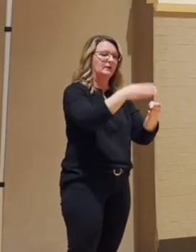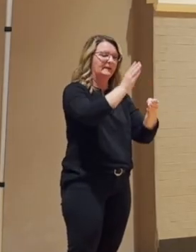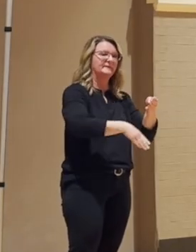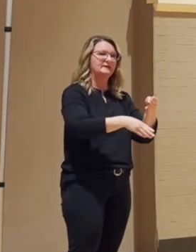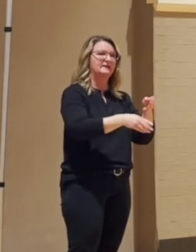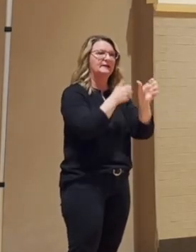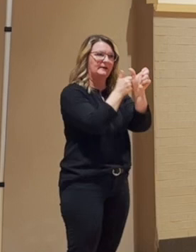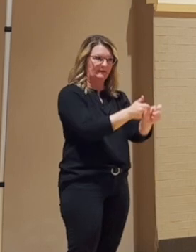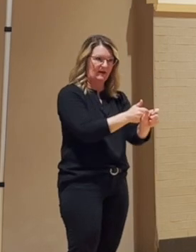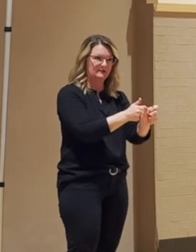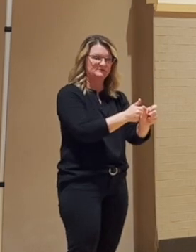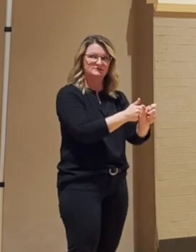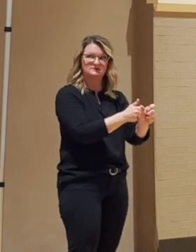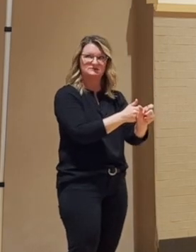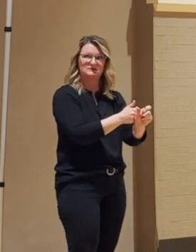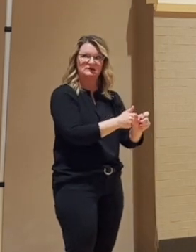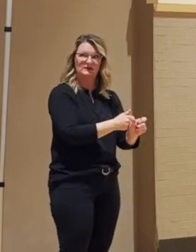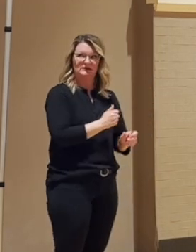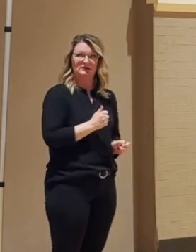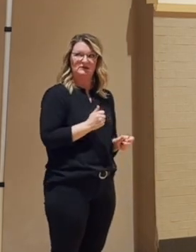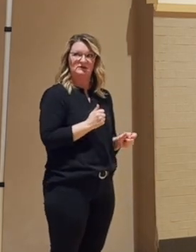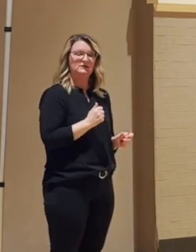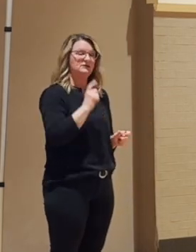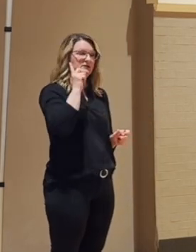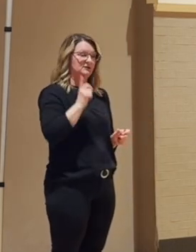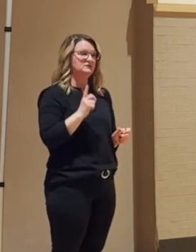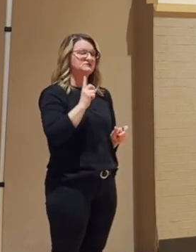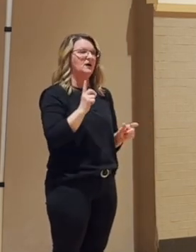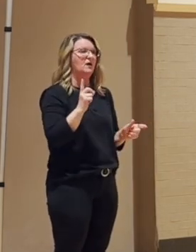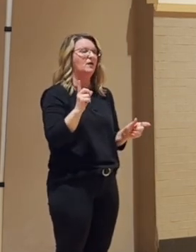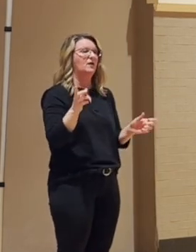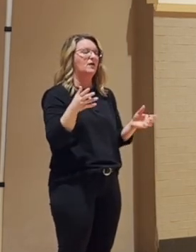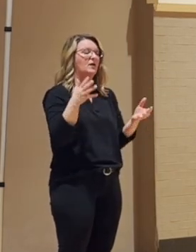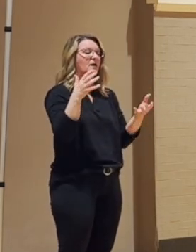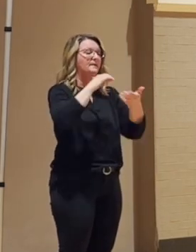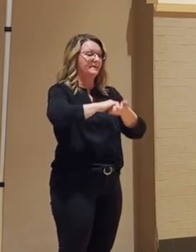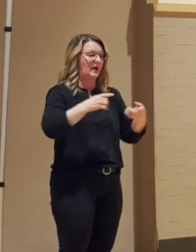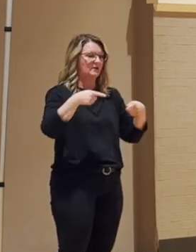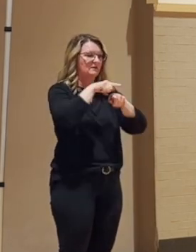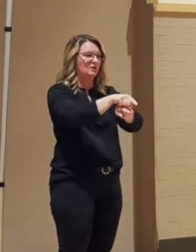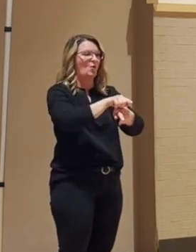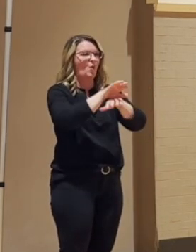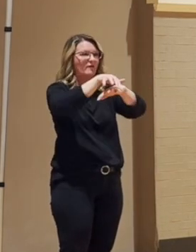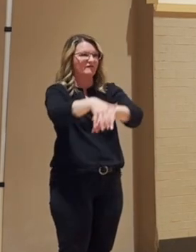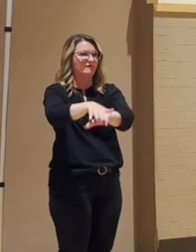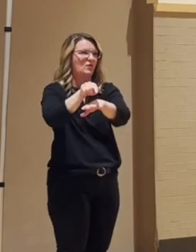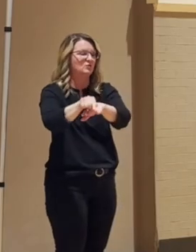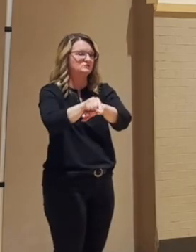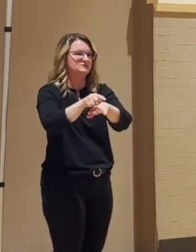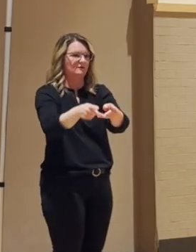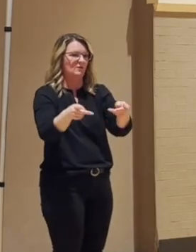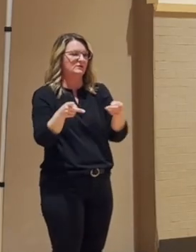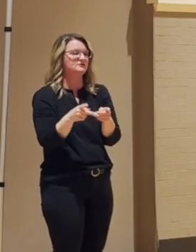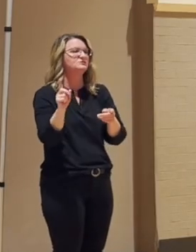in compliance. These are, I mentioned, combined sewer overflows in locations where